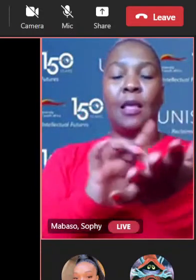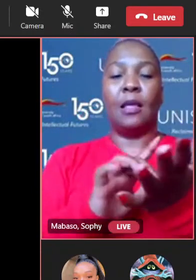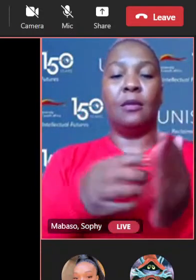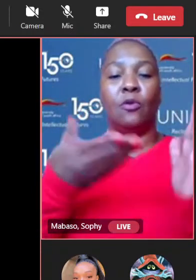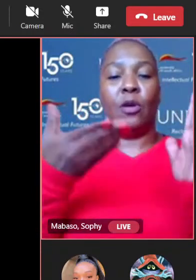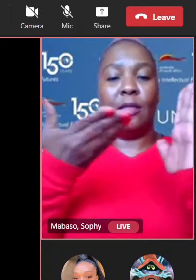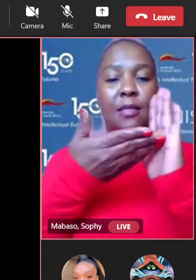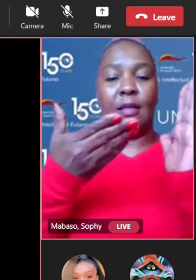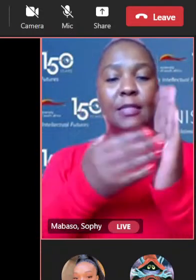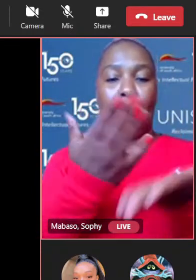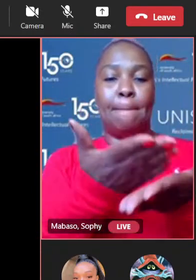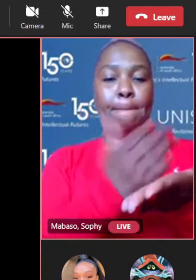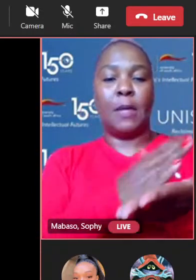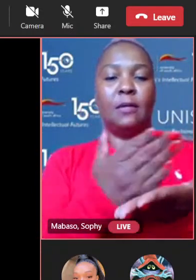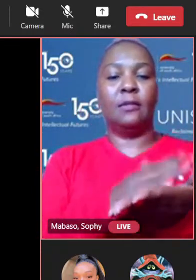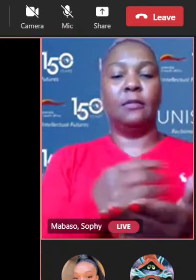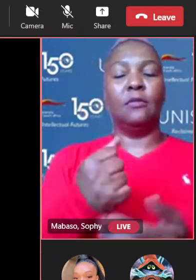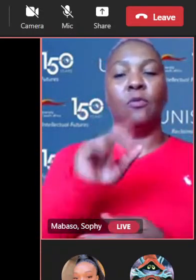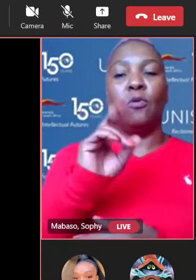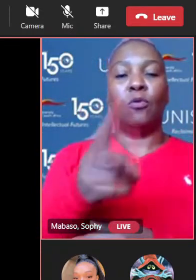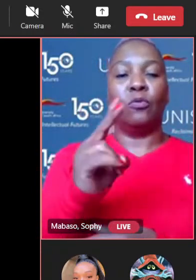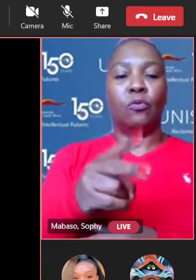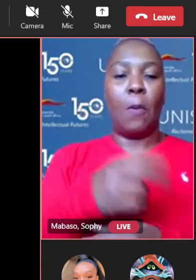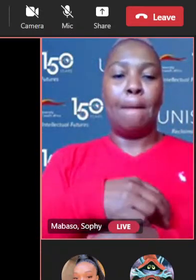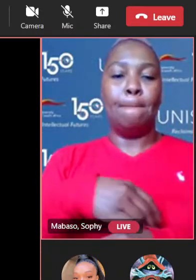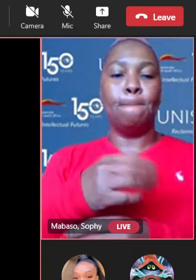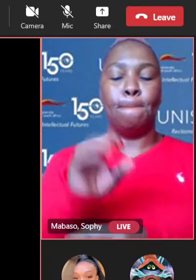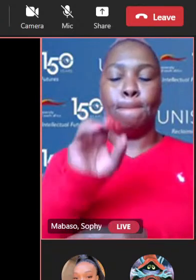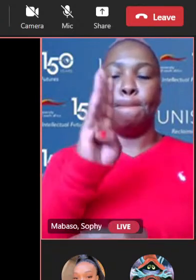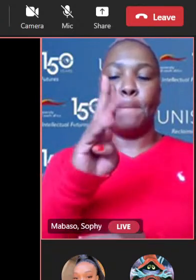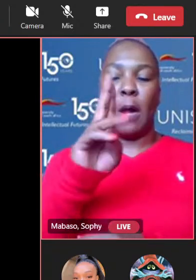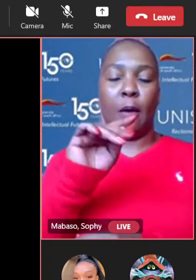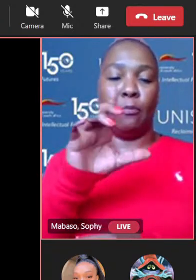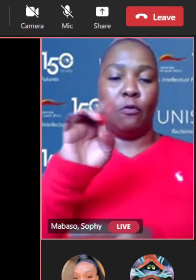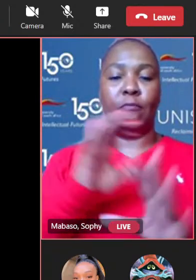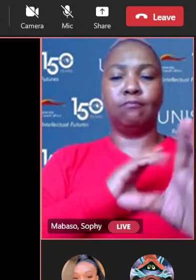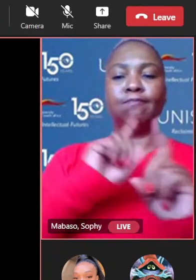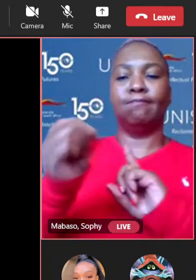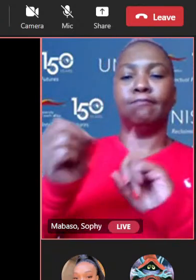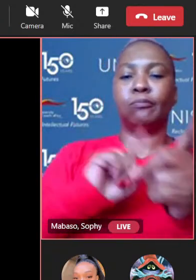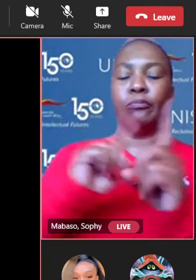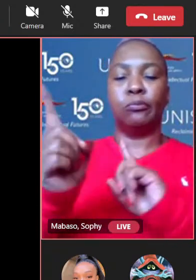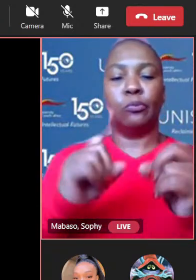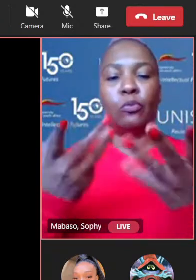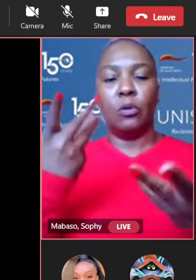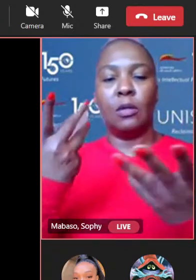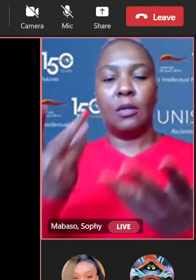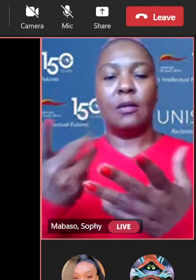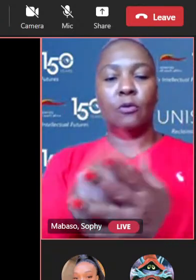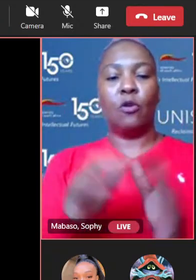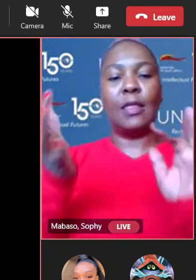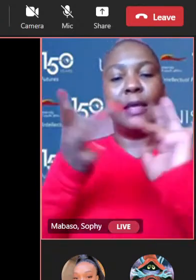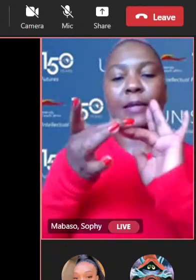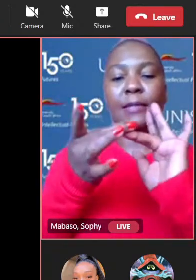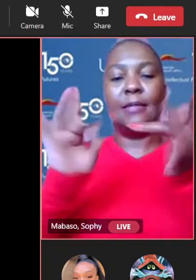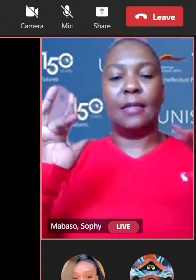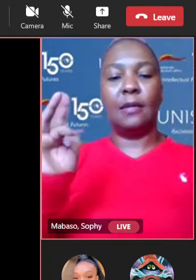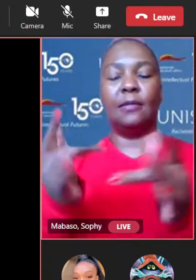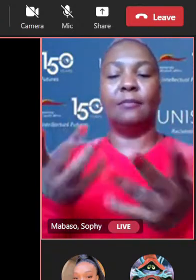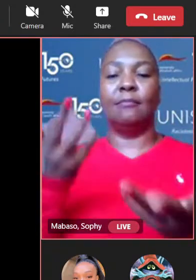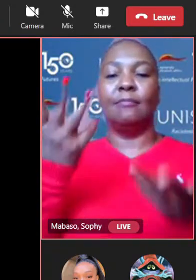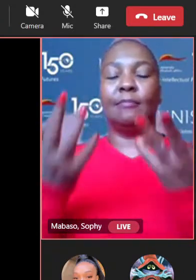pages. We also have our bubble for chat on the internet on